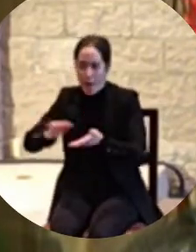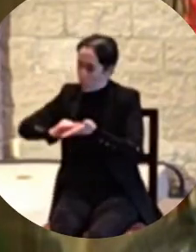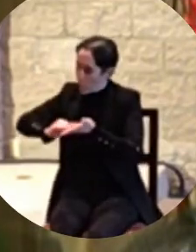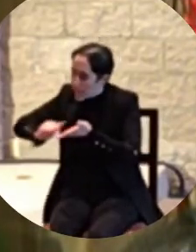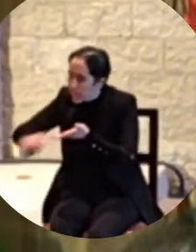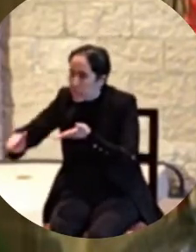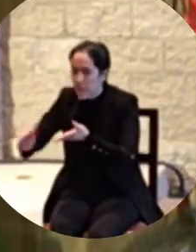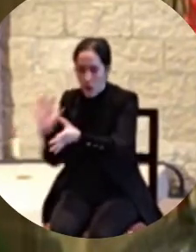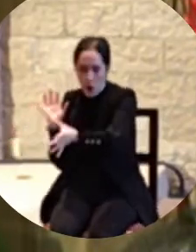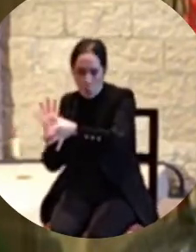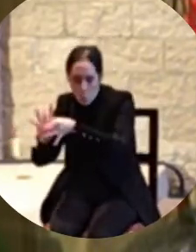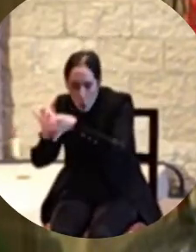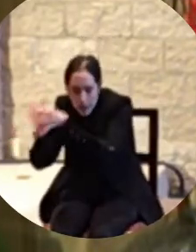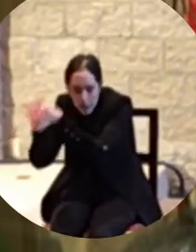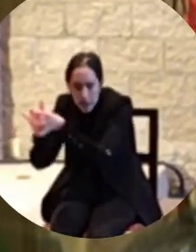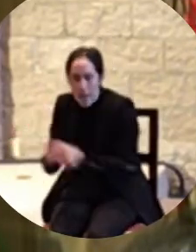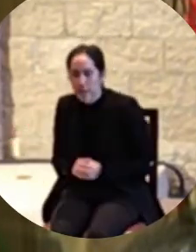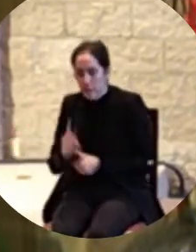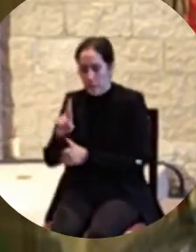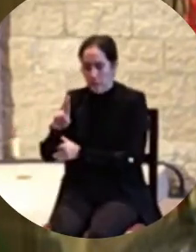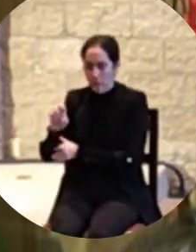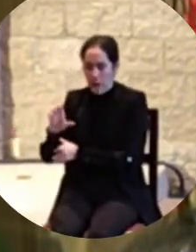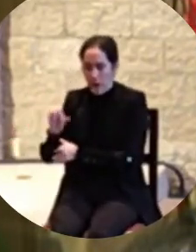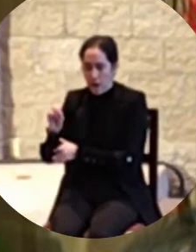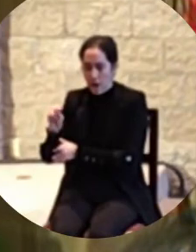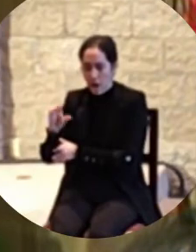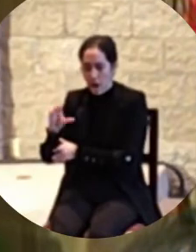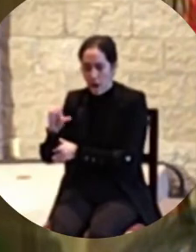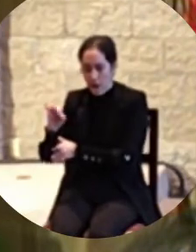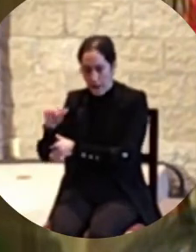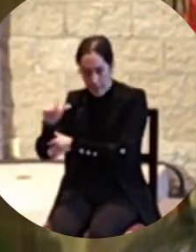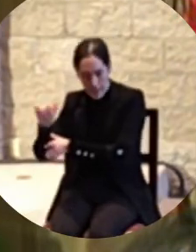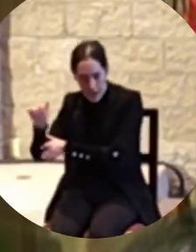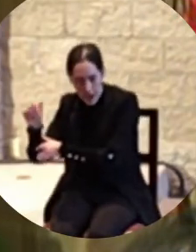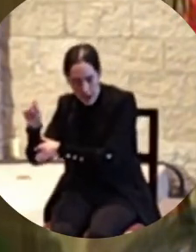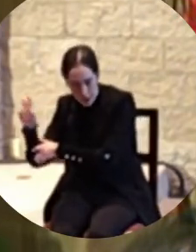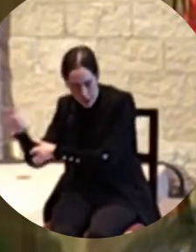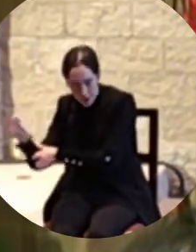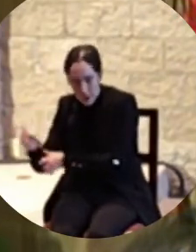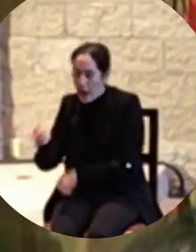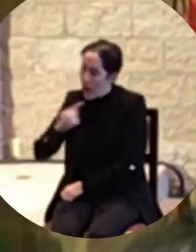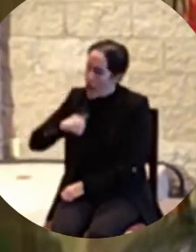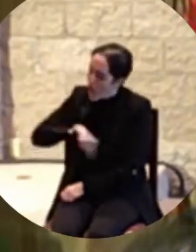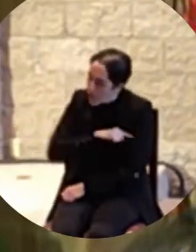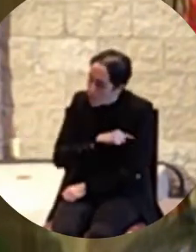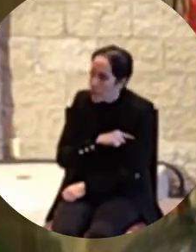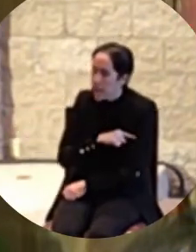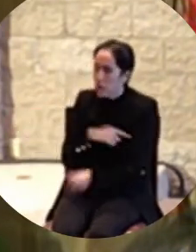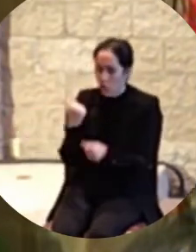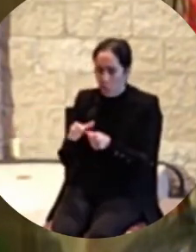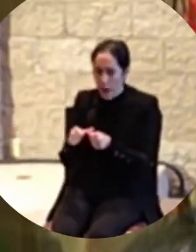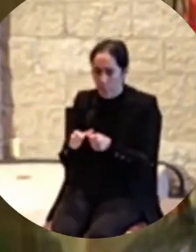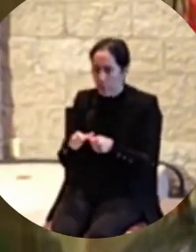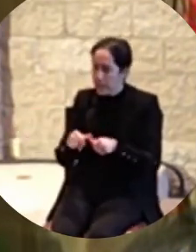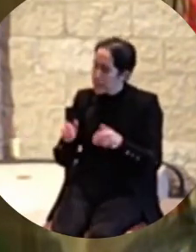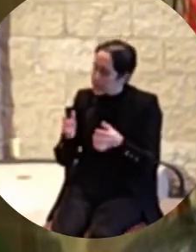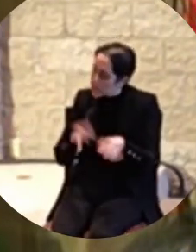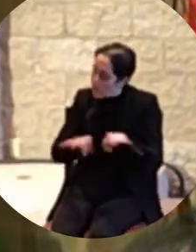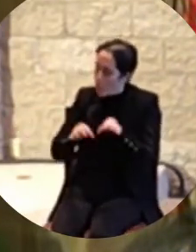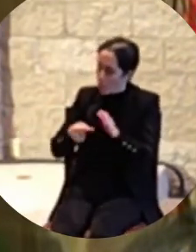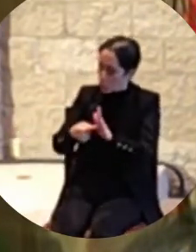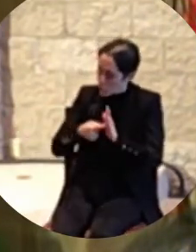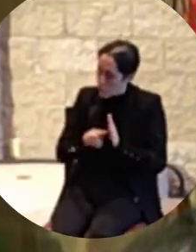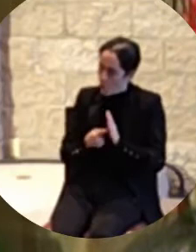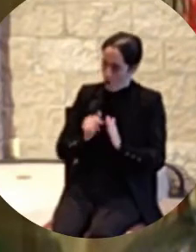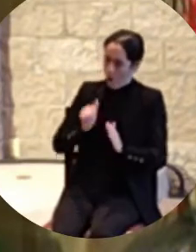And we were reminded that, you know, forgiveness is for ourselves. And yes, of course, at times we want reconciliation, but that's not always possible.